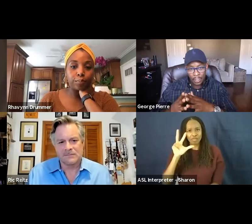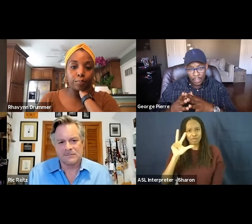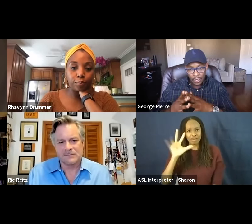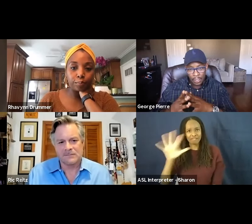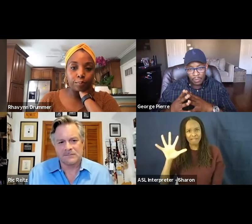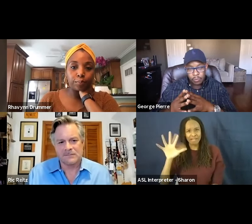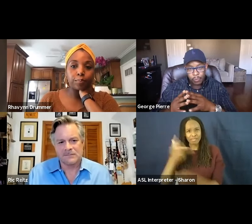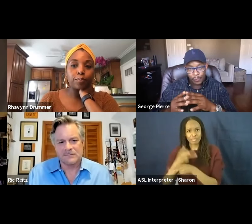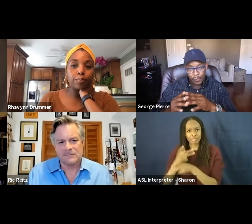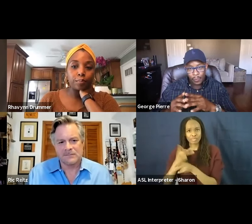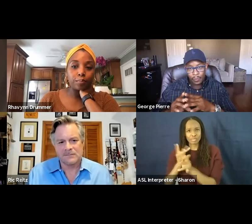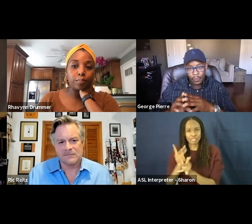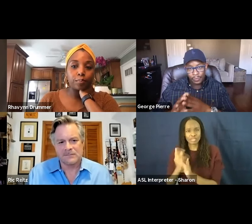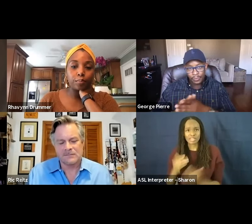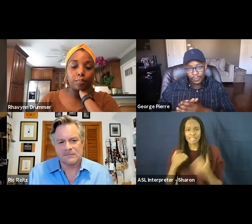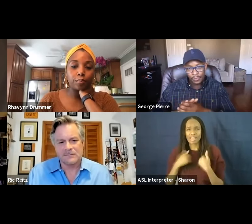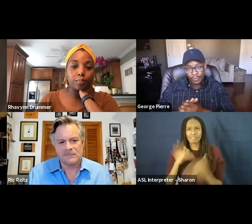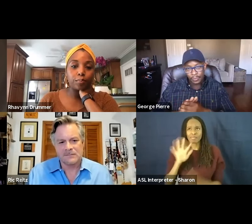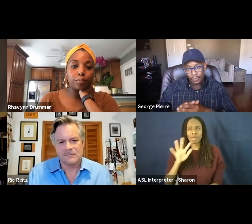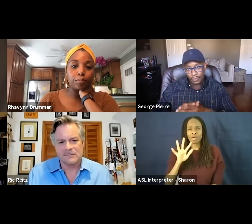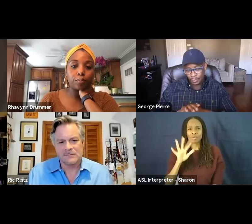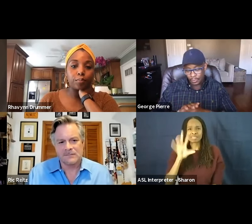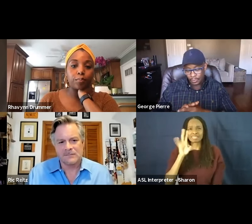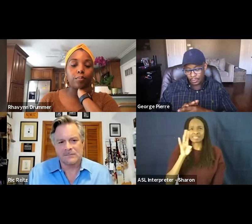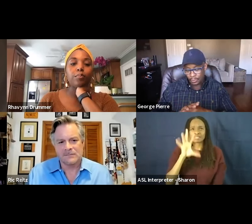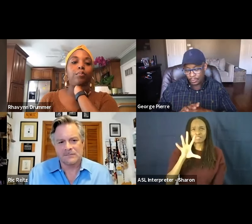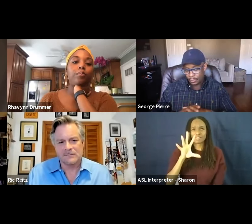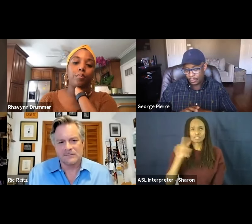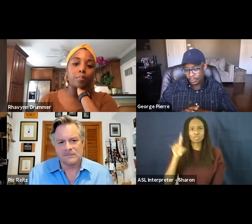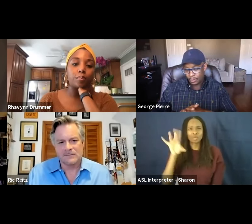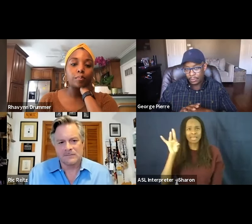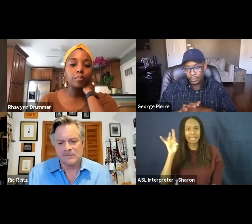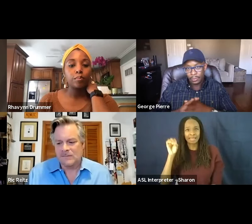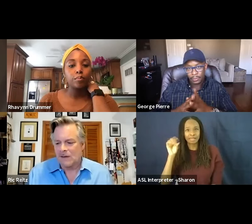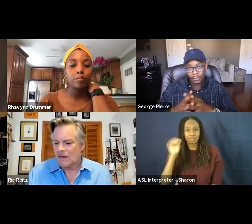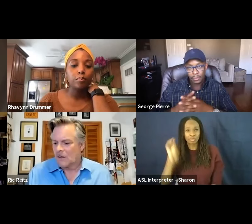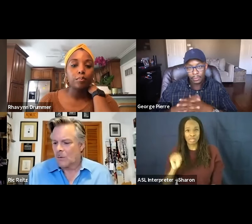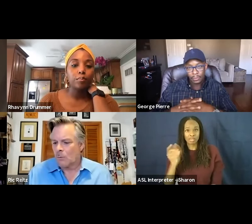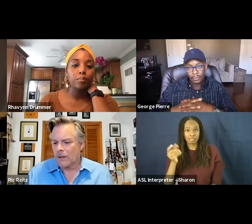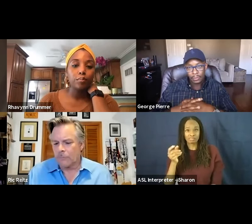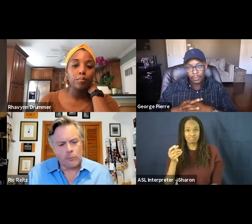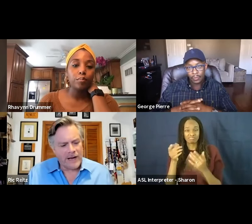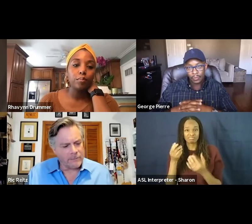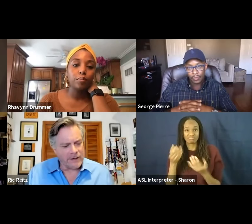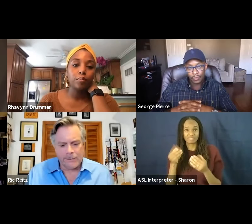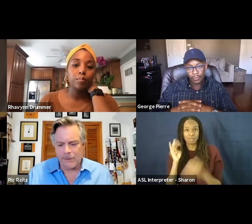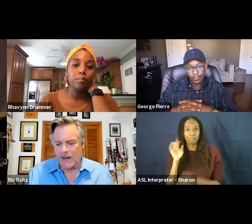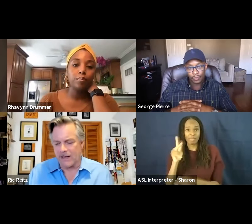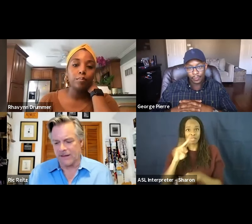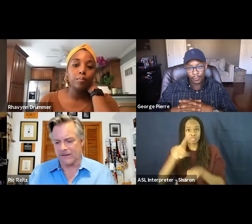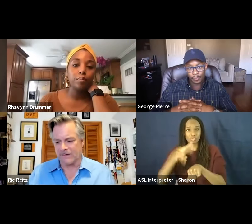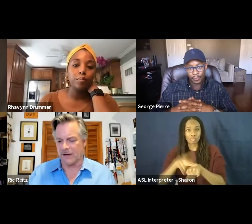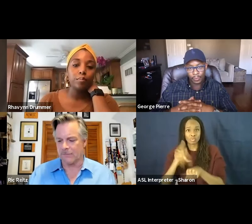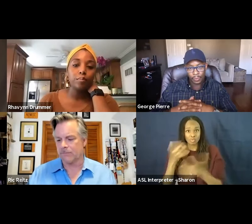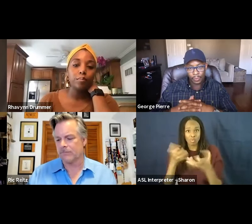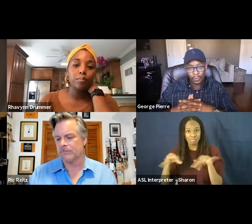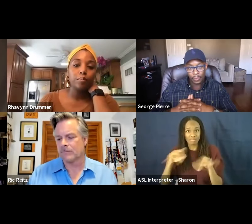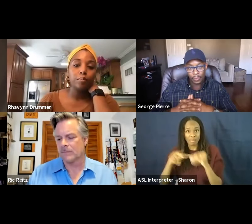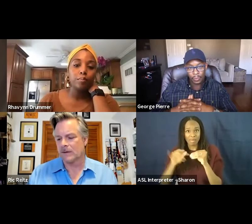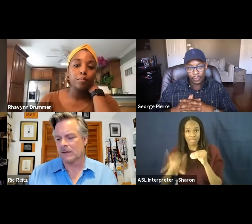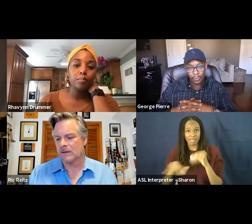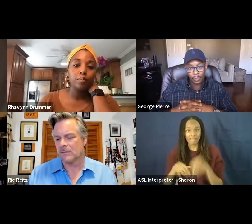about 75 of 80% of where we normally are. You want to talk to that for a moment? Well, right. Keep in mind that